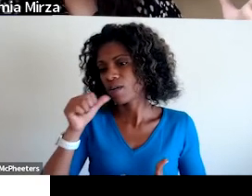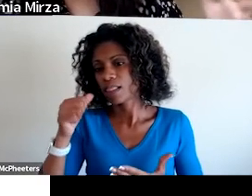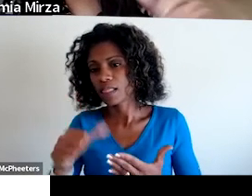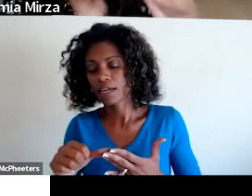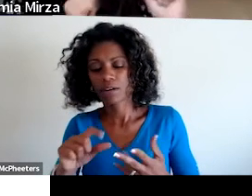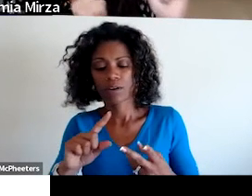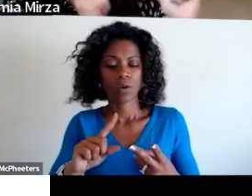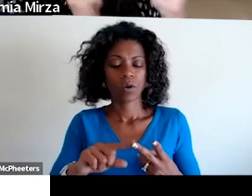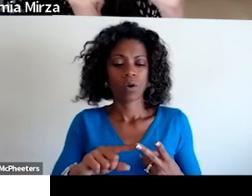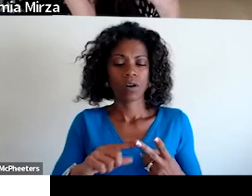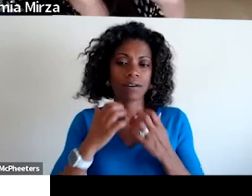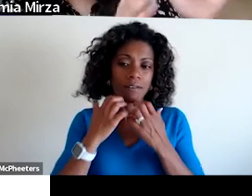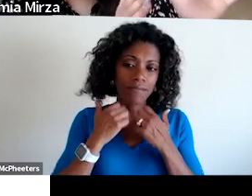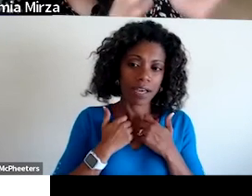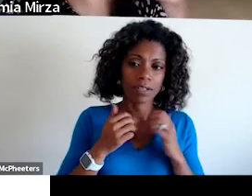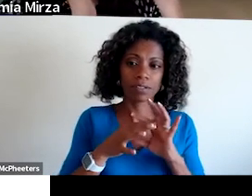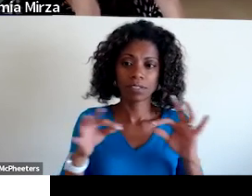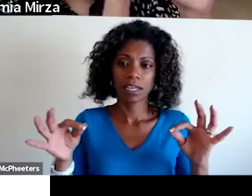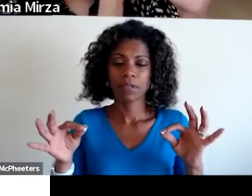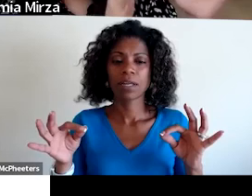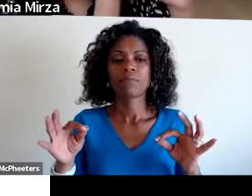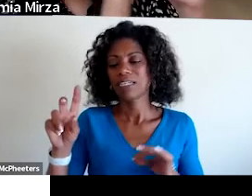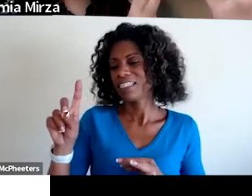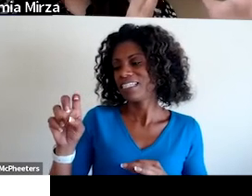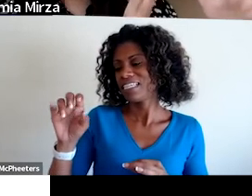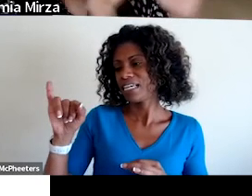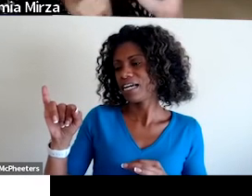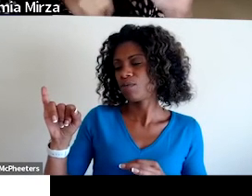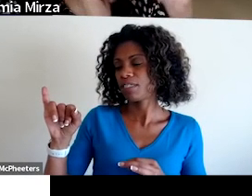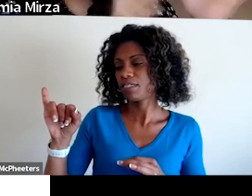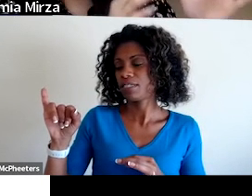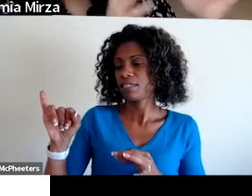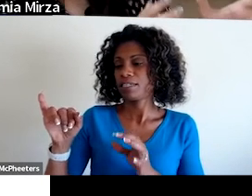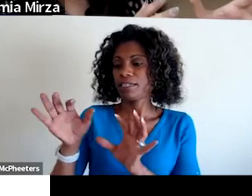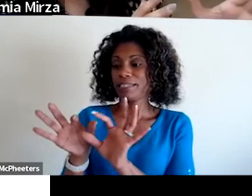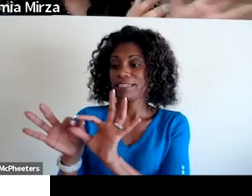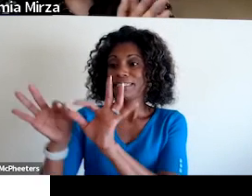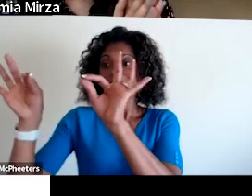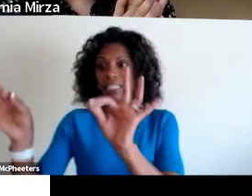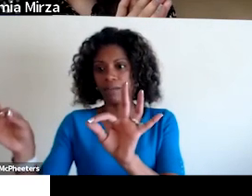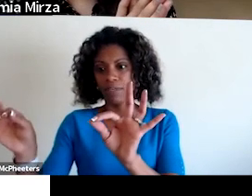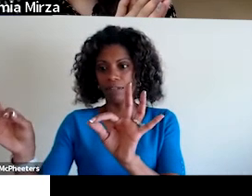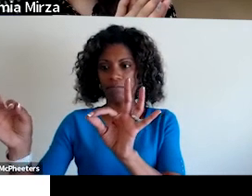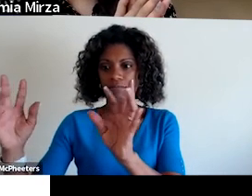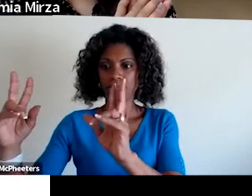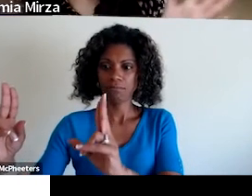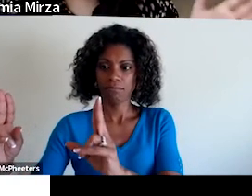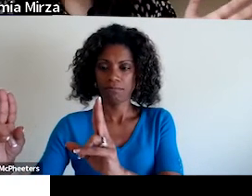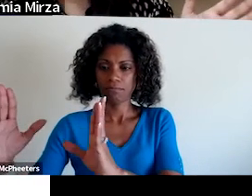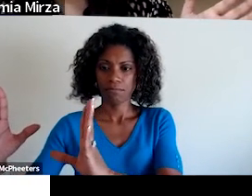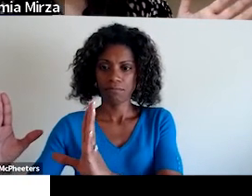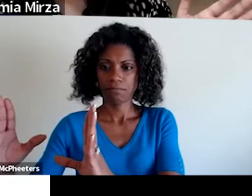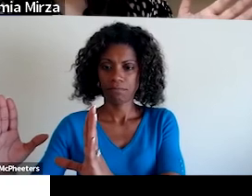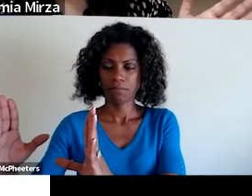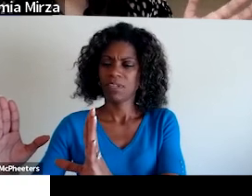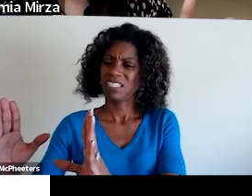value statement, it was very much of a standalone, this is our equity or this is our justice statement. But we can